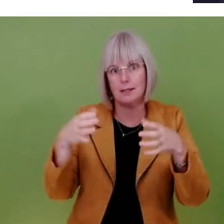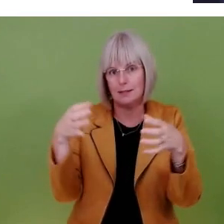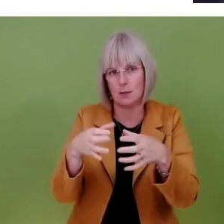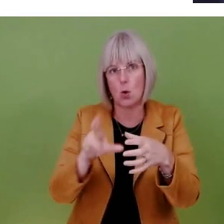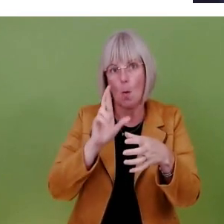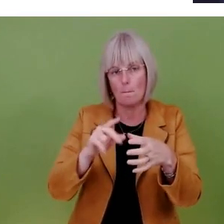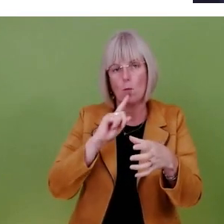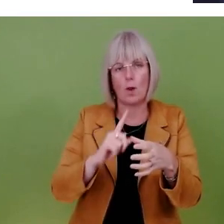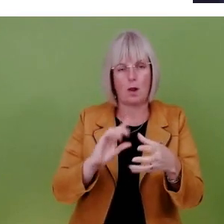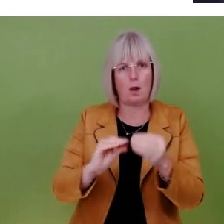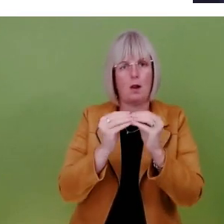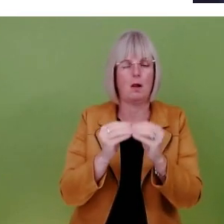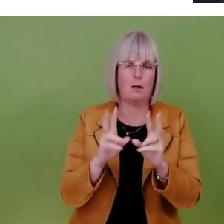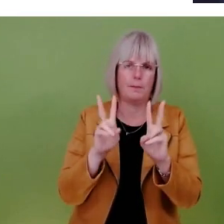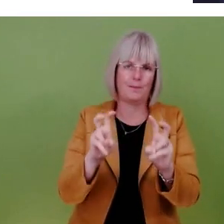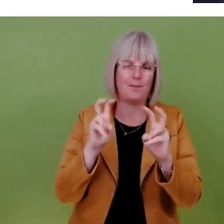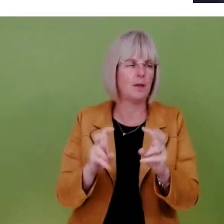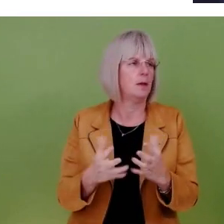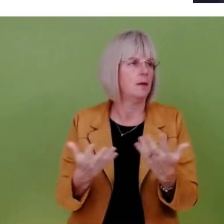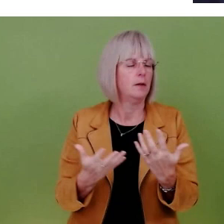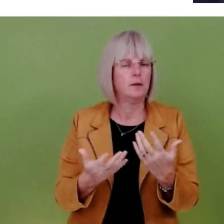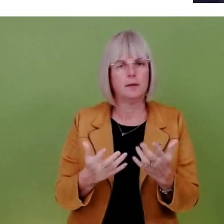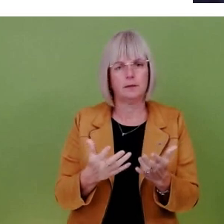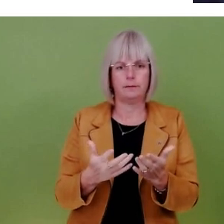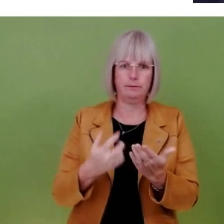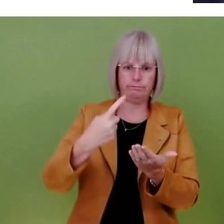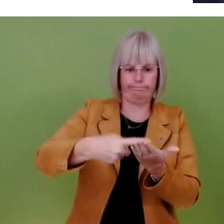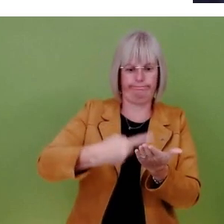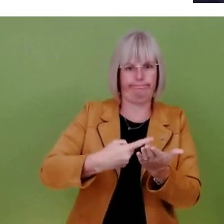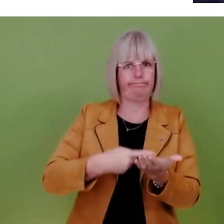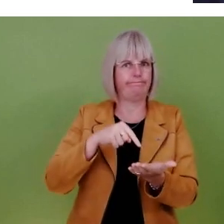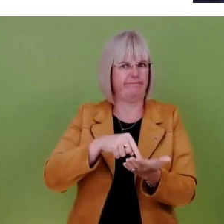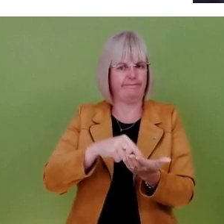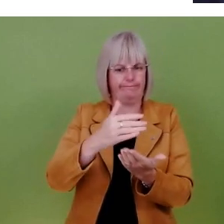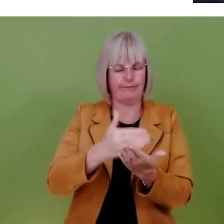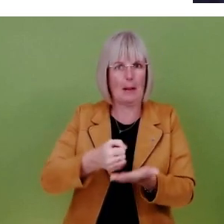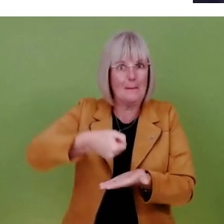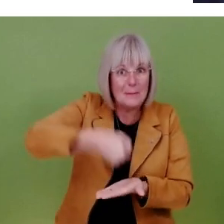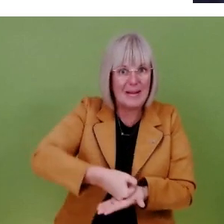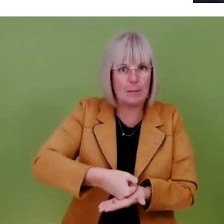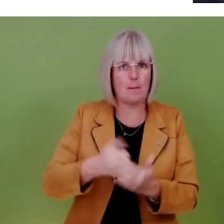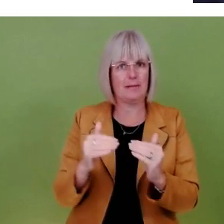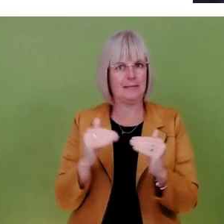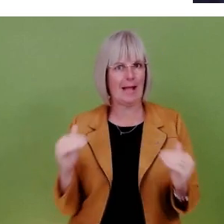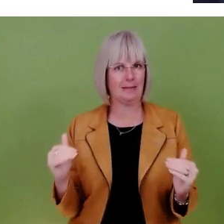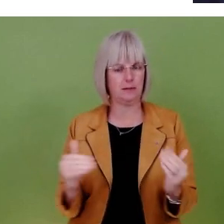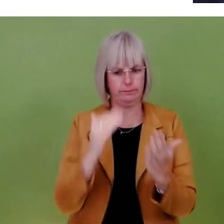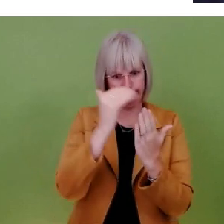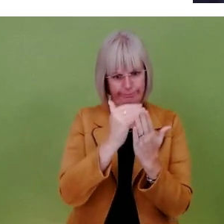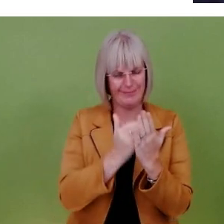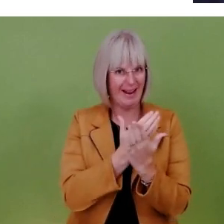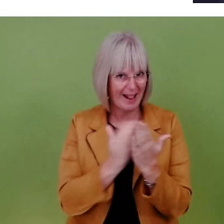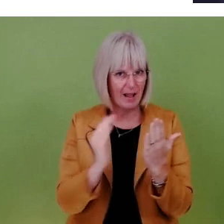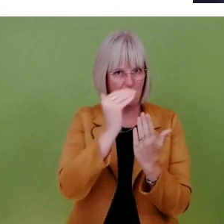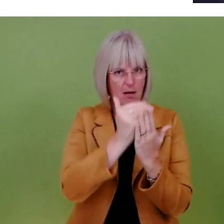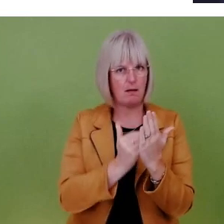minimum training standards with regards to equality, diversity and inclusion, which is really key because that has been absent from